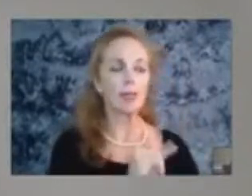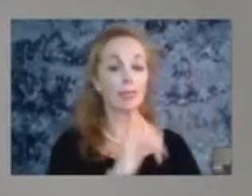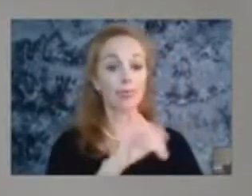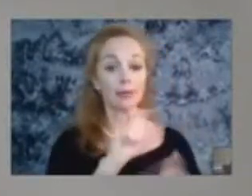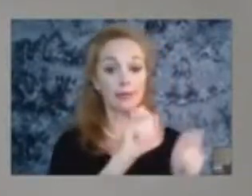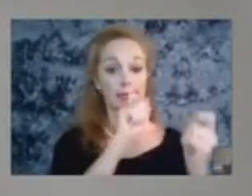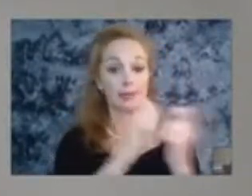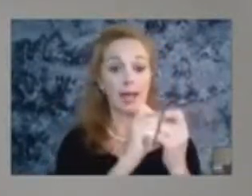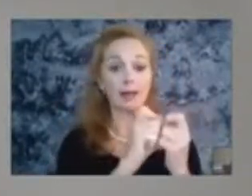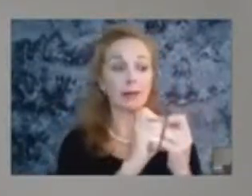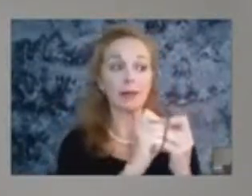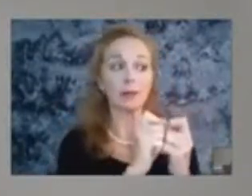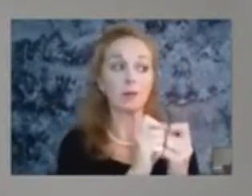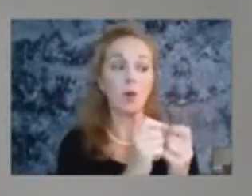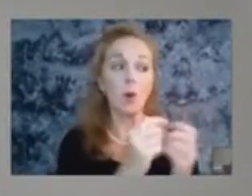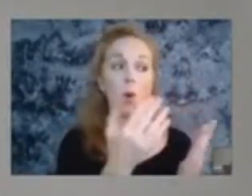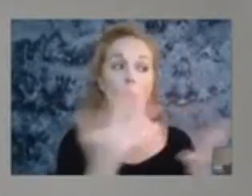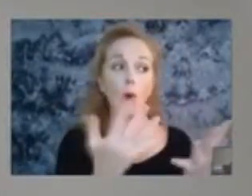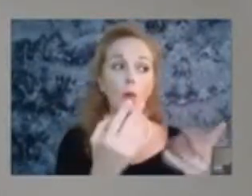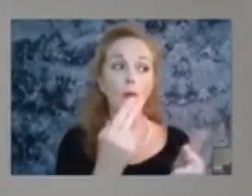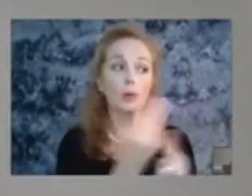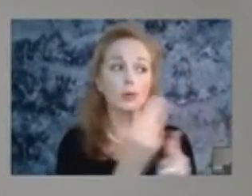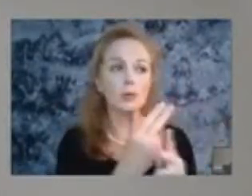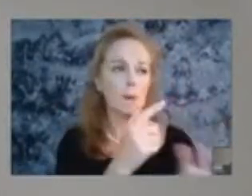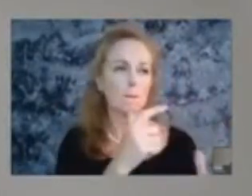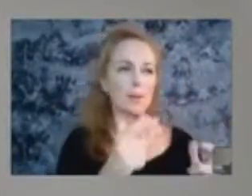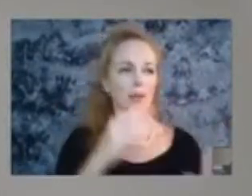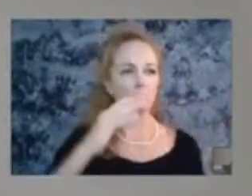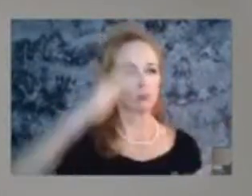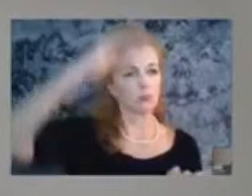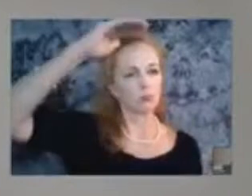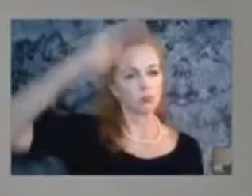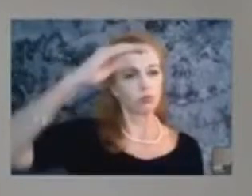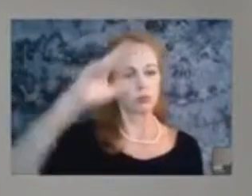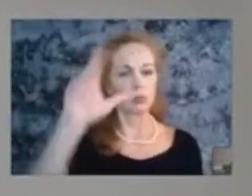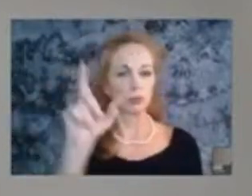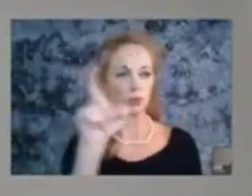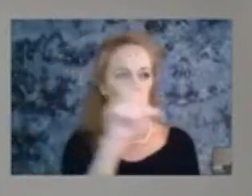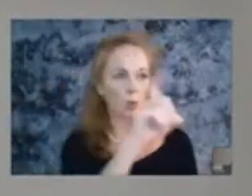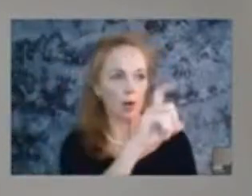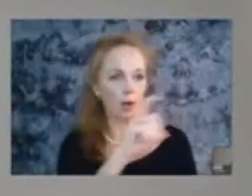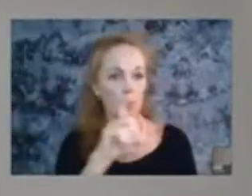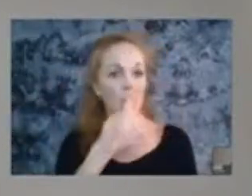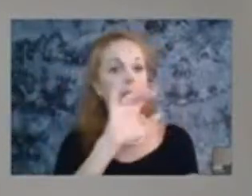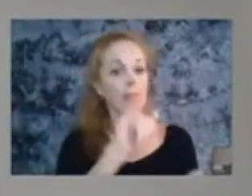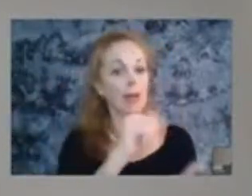product that we have used. Bigger sprayers, but that is the product.